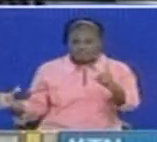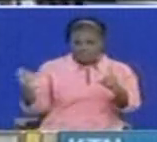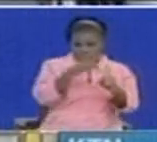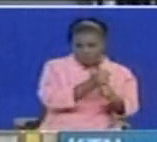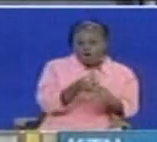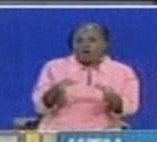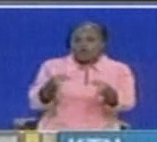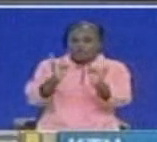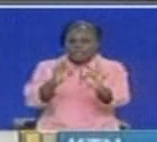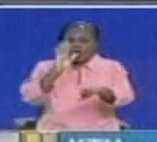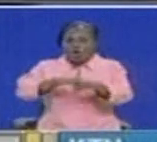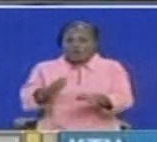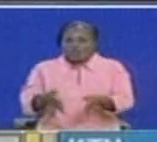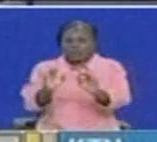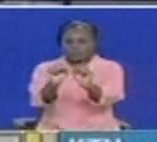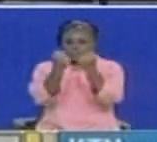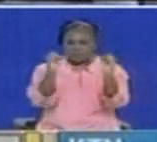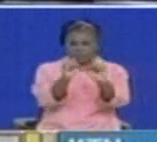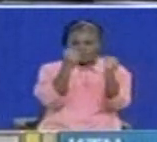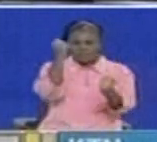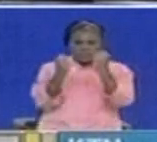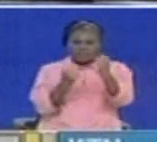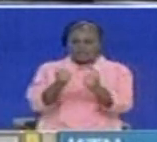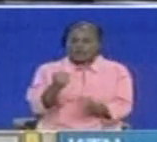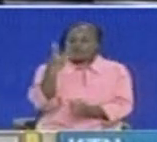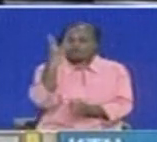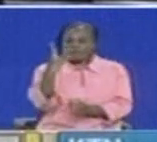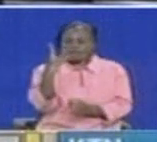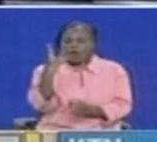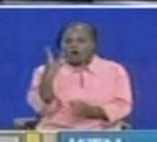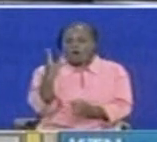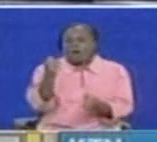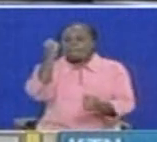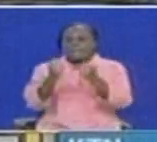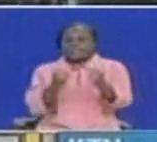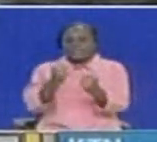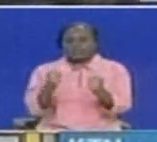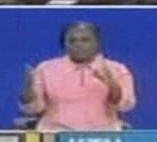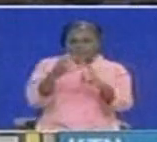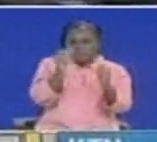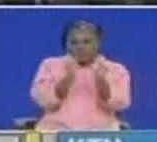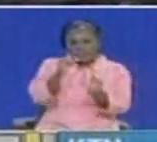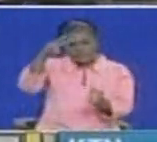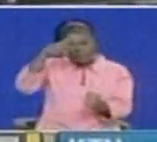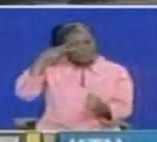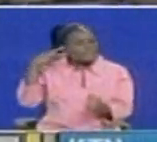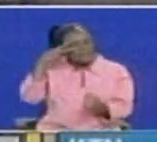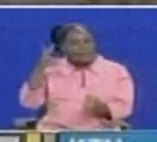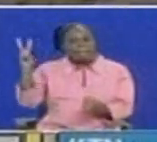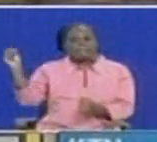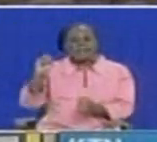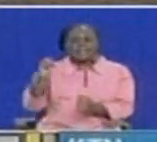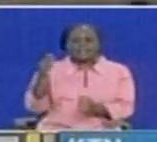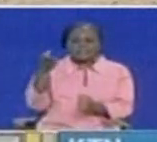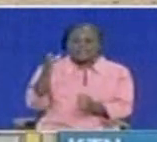the officers were on their way to rescue drivers of 4 pickup trucks hijacked by the Al-Shabaab. For Mandera County,